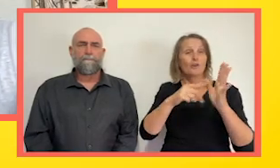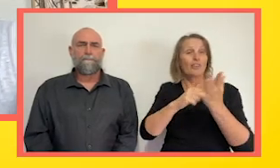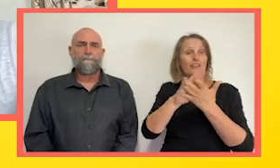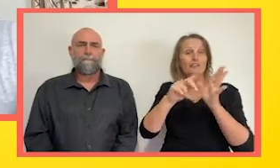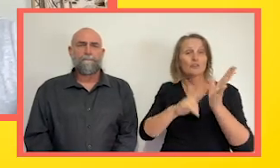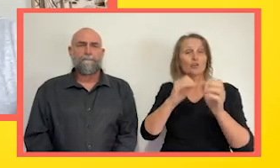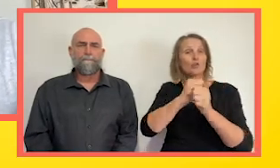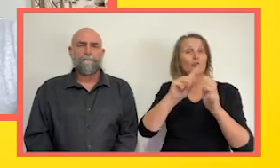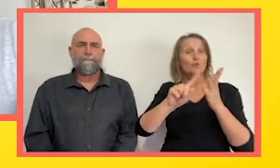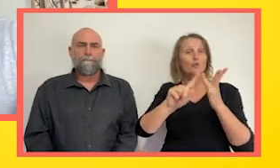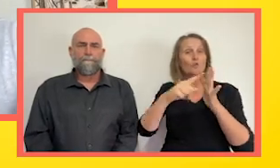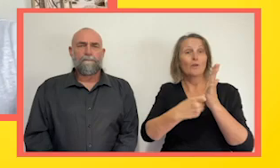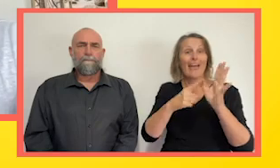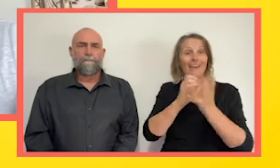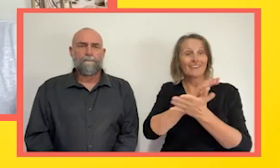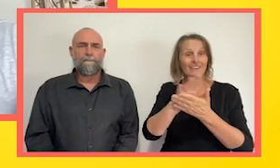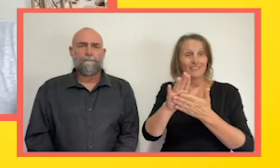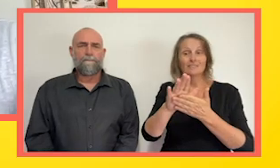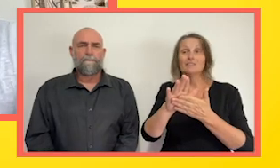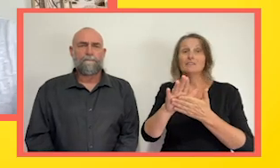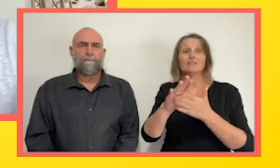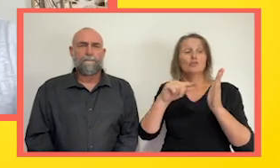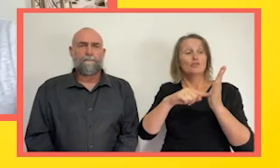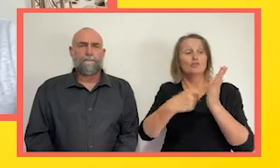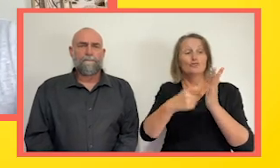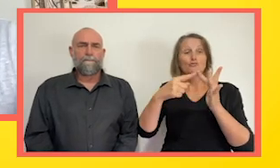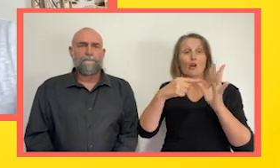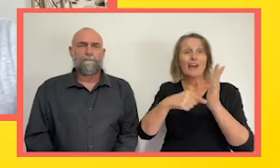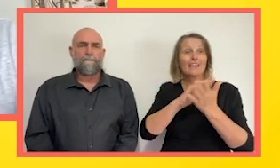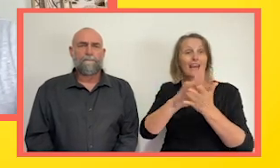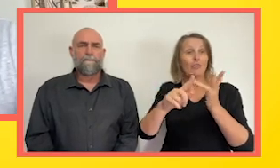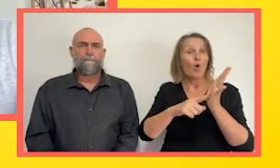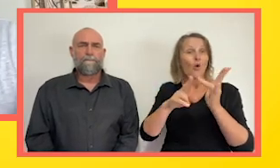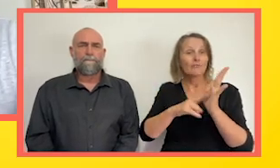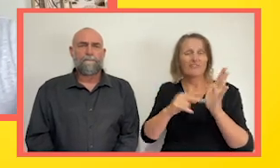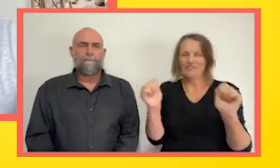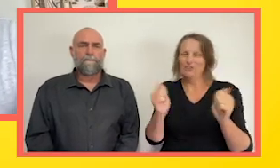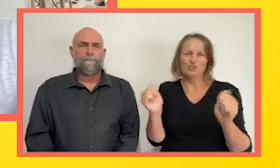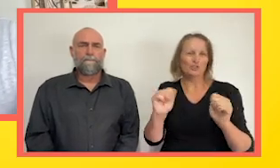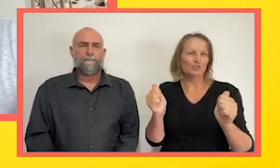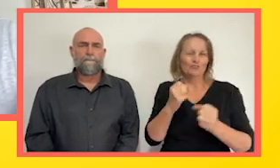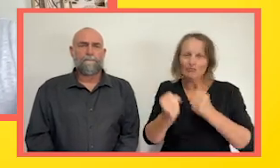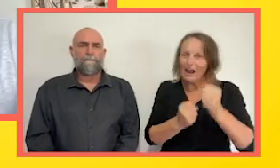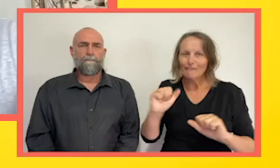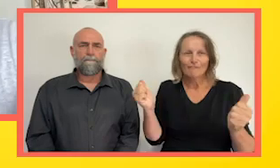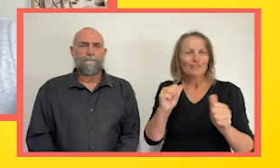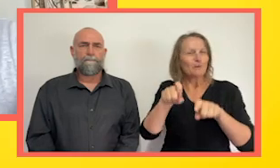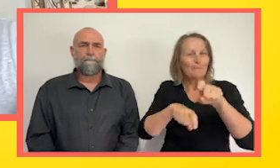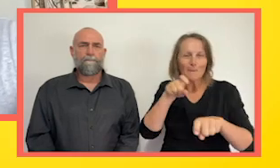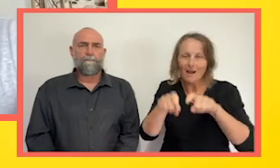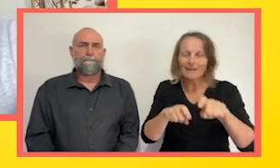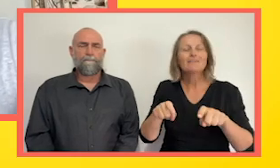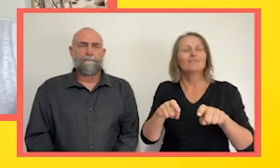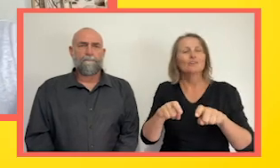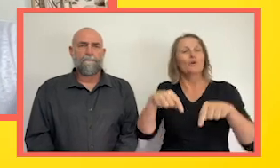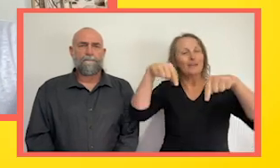He's hanging up his bike. His runners. He's announcing his retirement from para triathlon. Jonathan, here at You Little Ripper, we wish